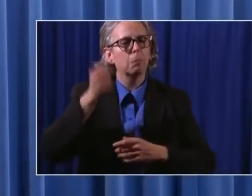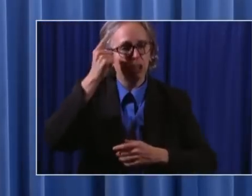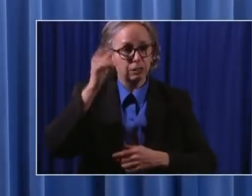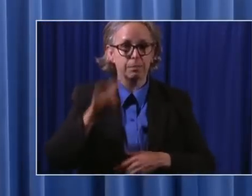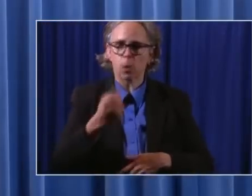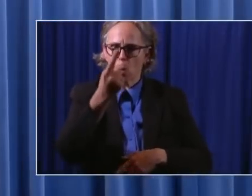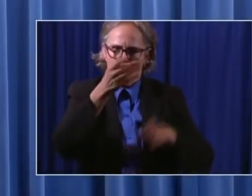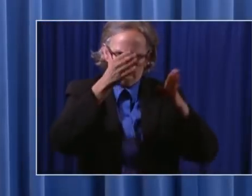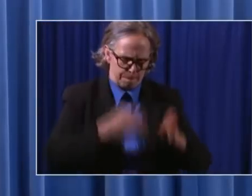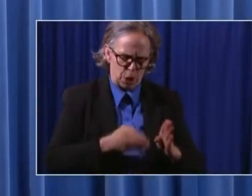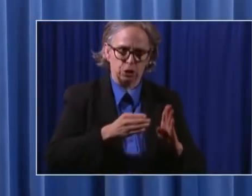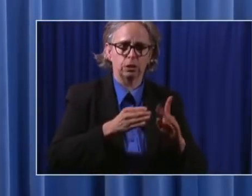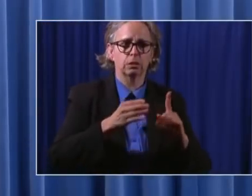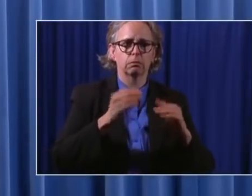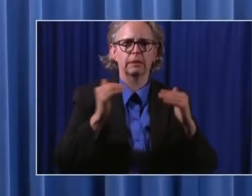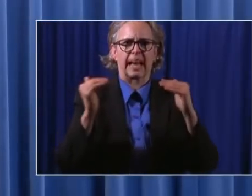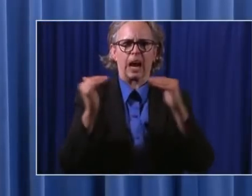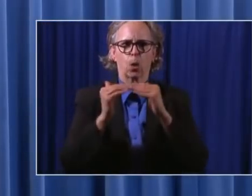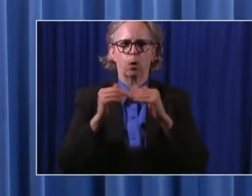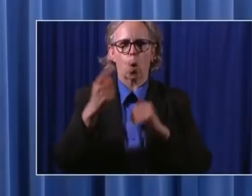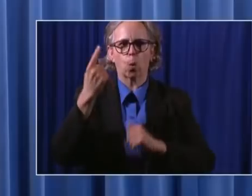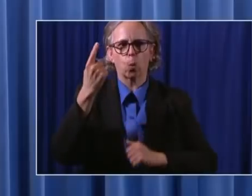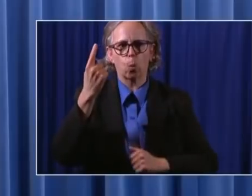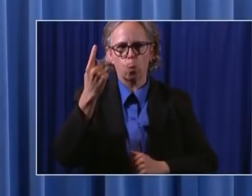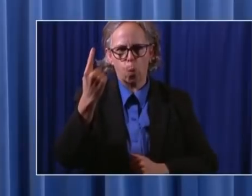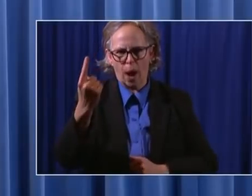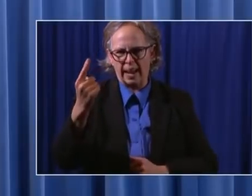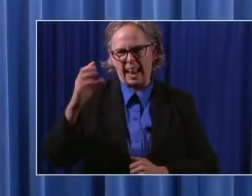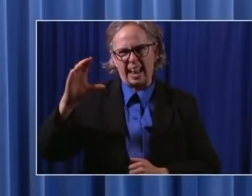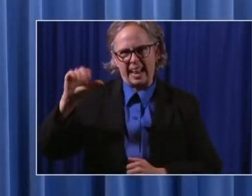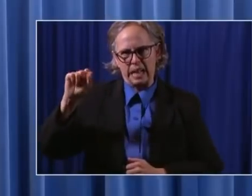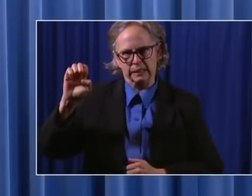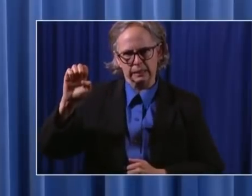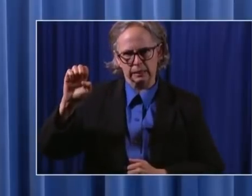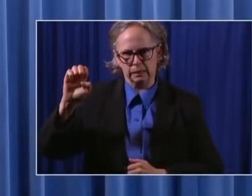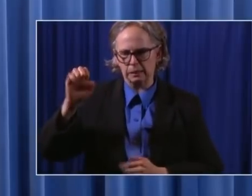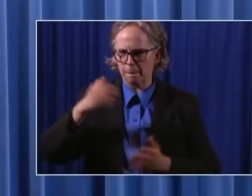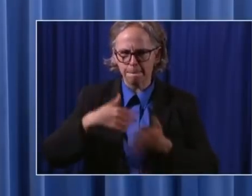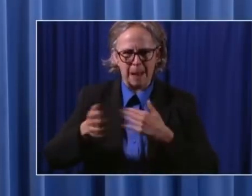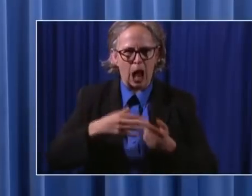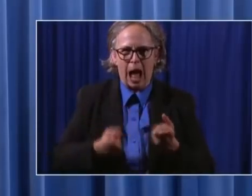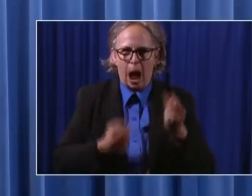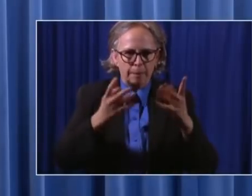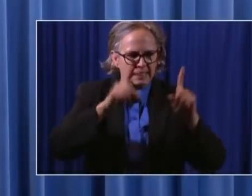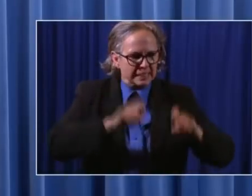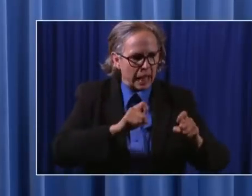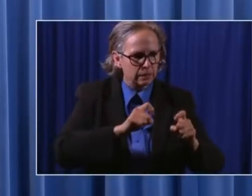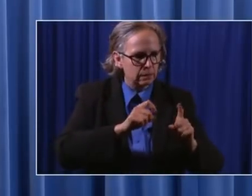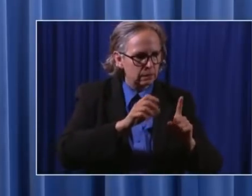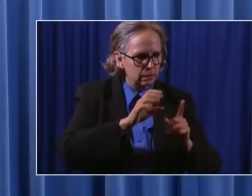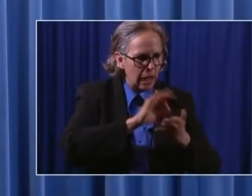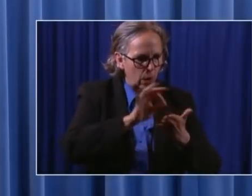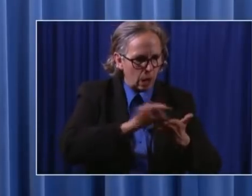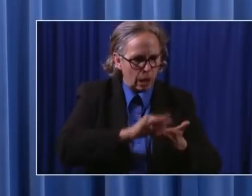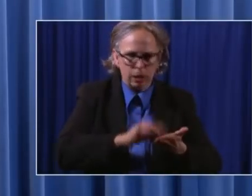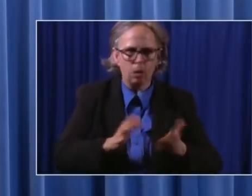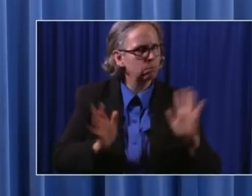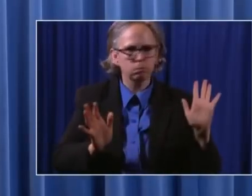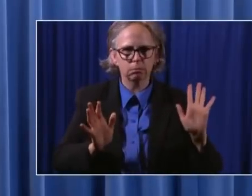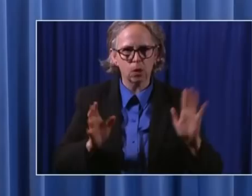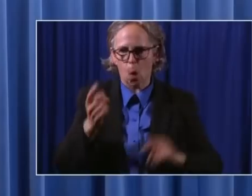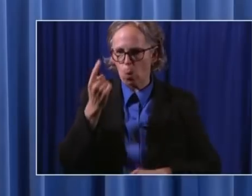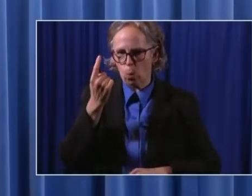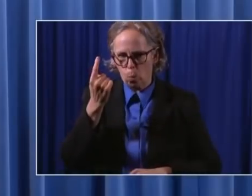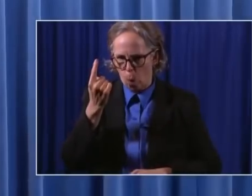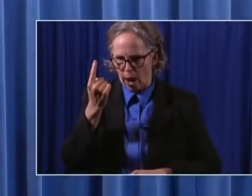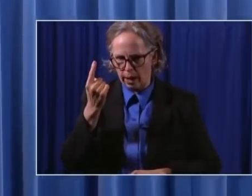case, no matter how many times they have tested, and that is That process is done at the health department